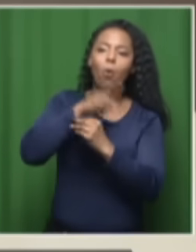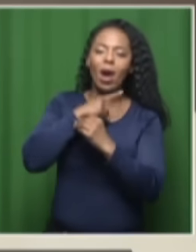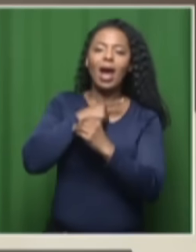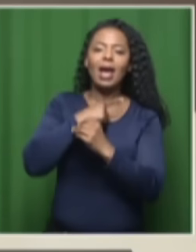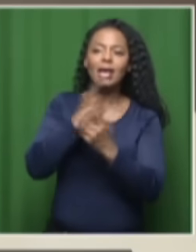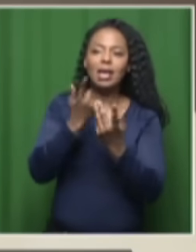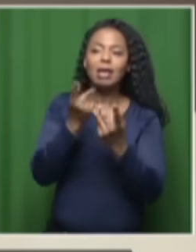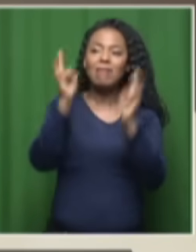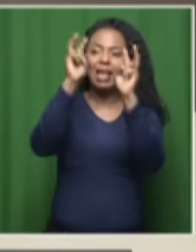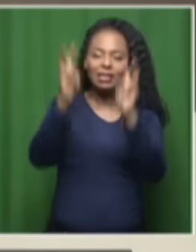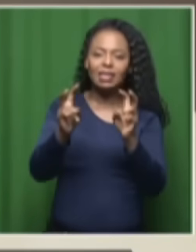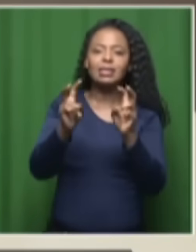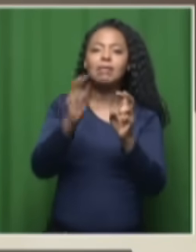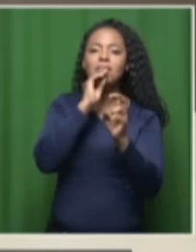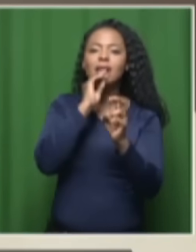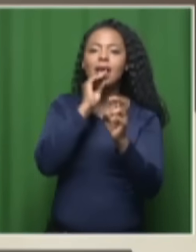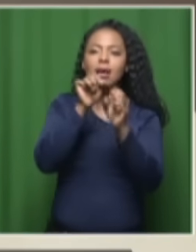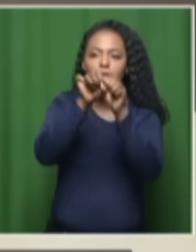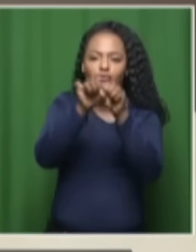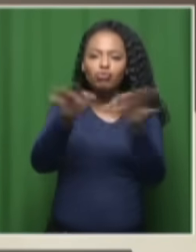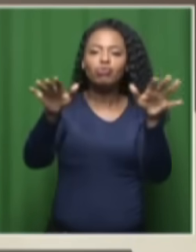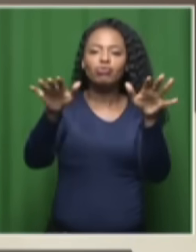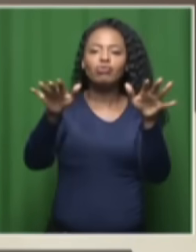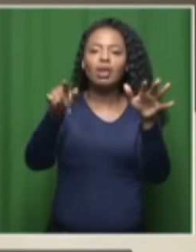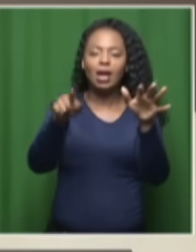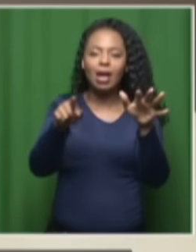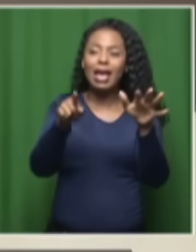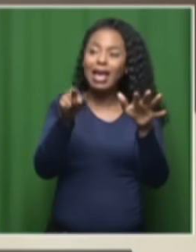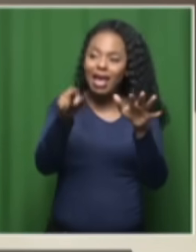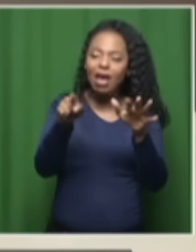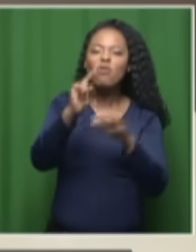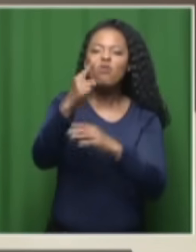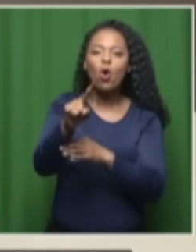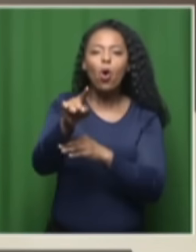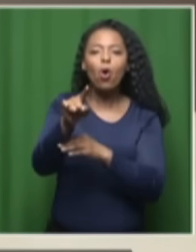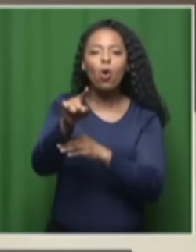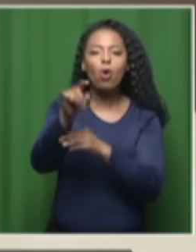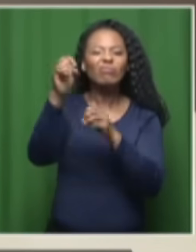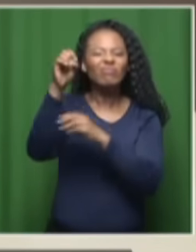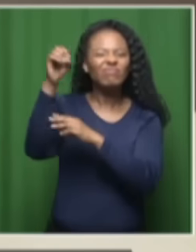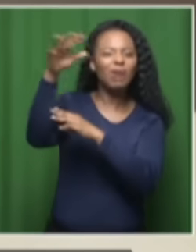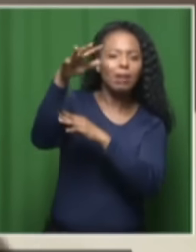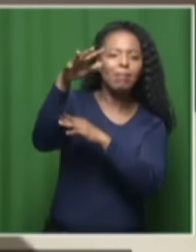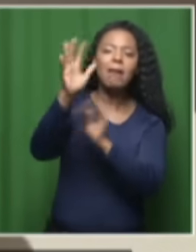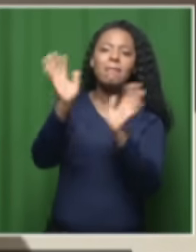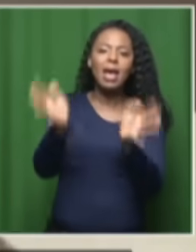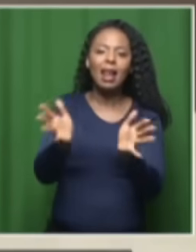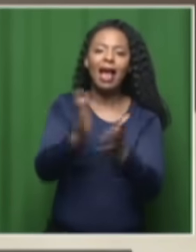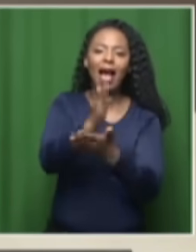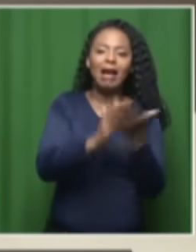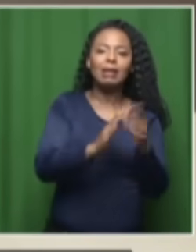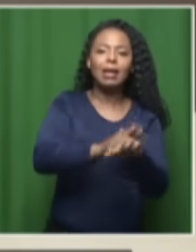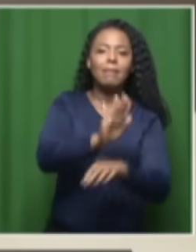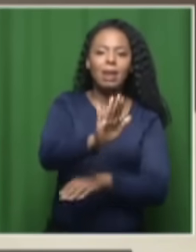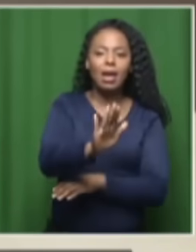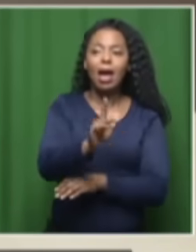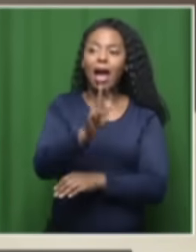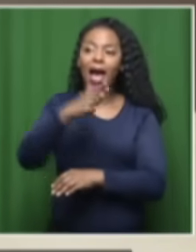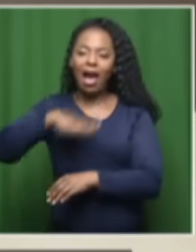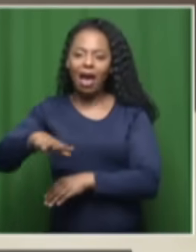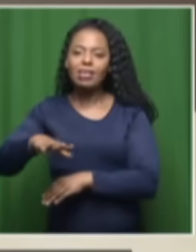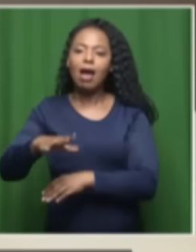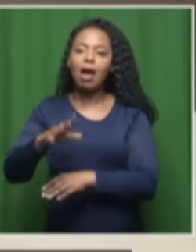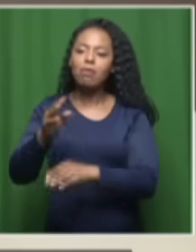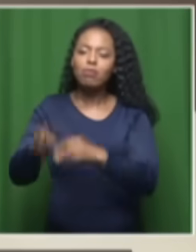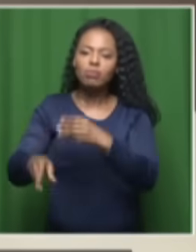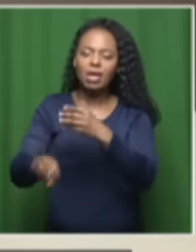for a lot of the time, it's only available to generate half the time, because the other half the time it's charging up. So it's